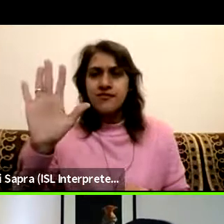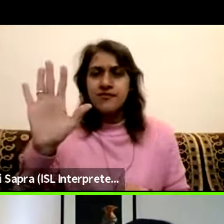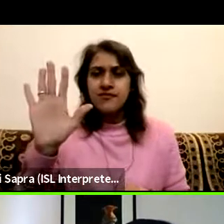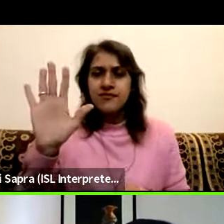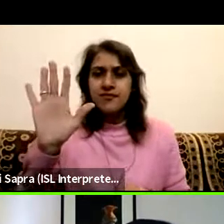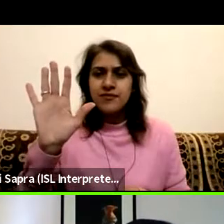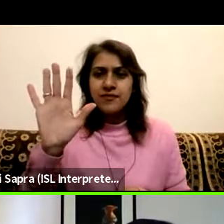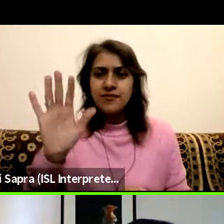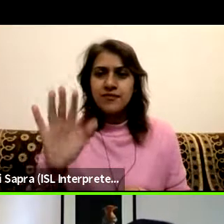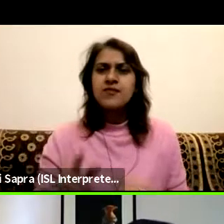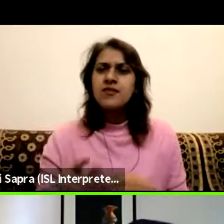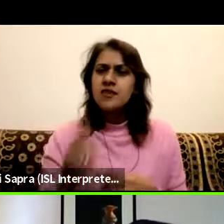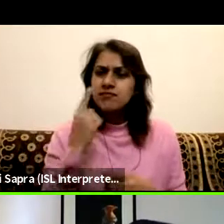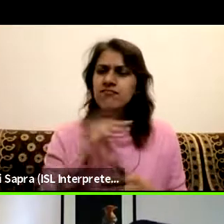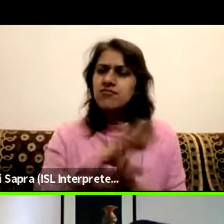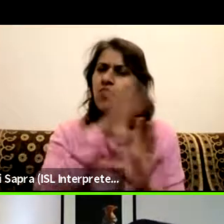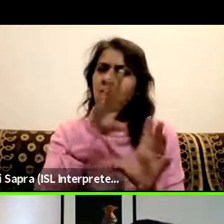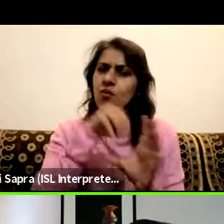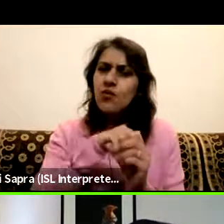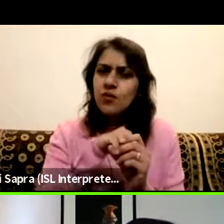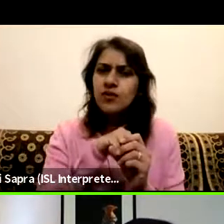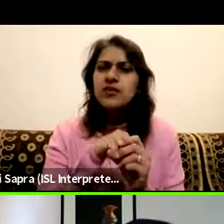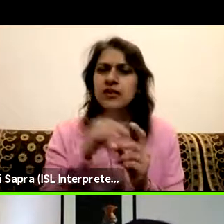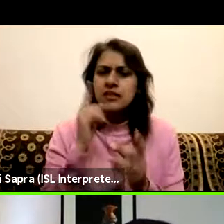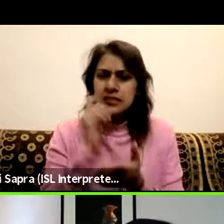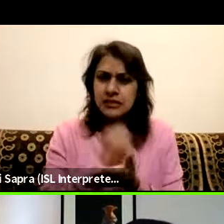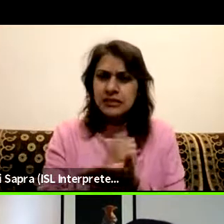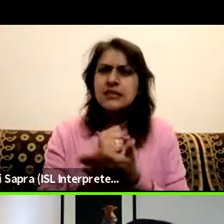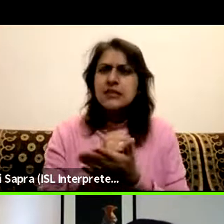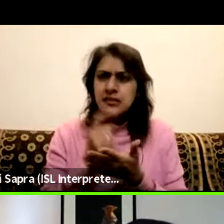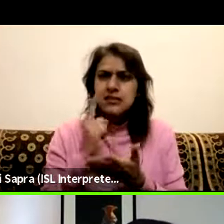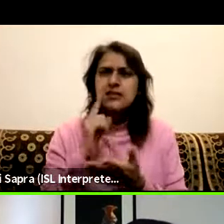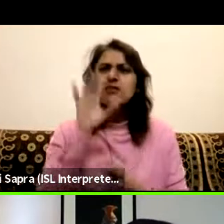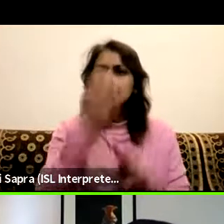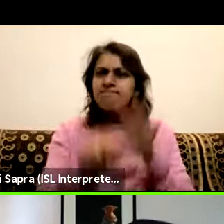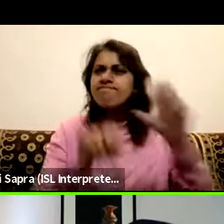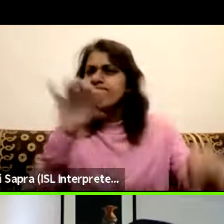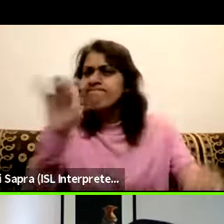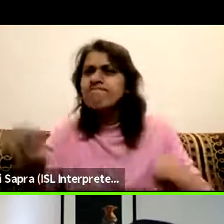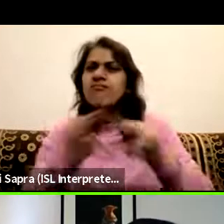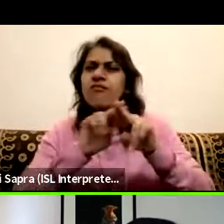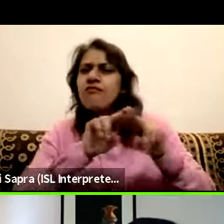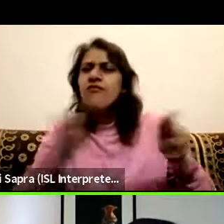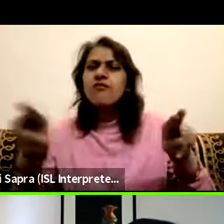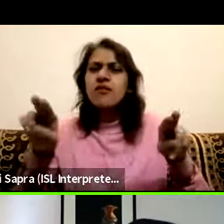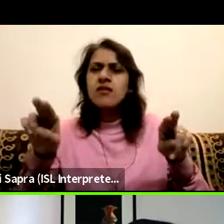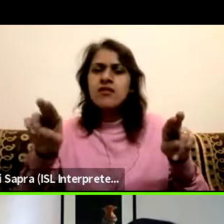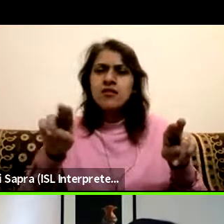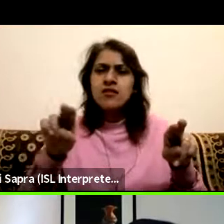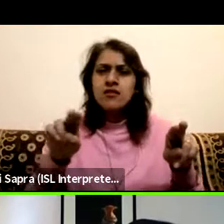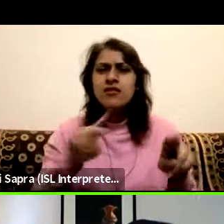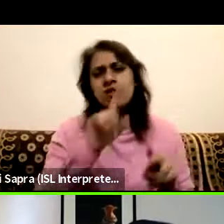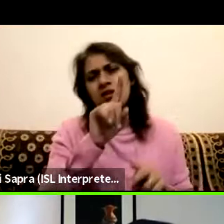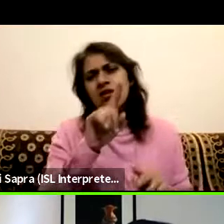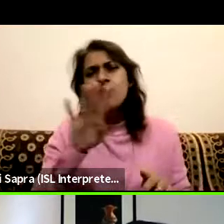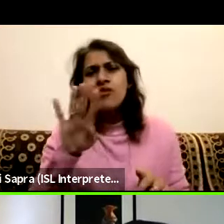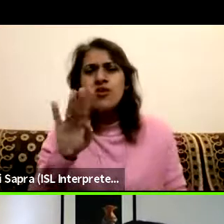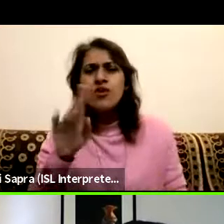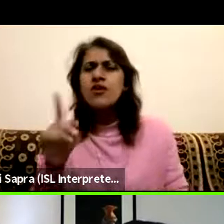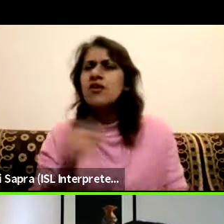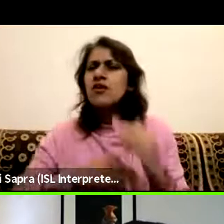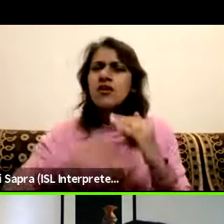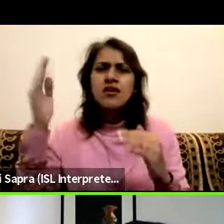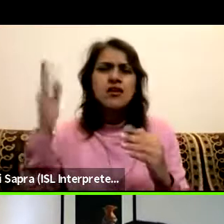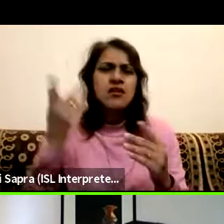date, we have covered, we have reached out to almost 140,000 youngsters with skilling and access to